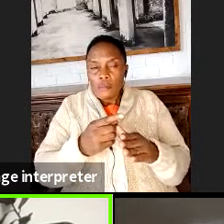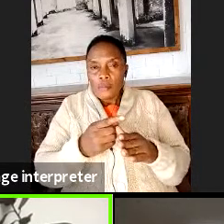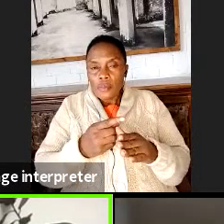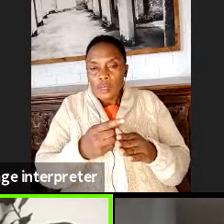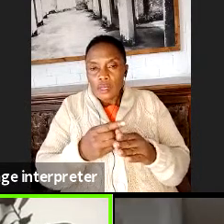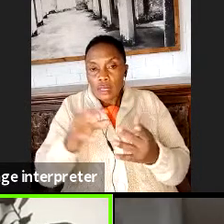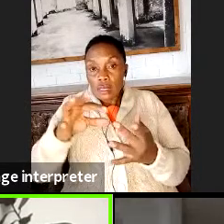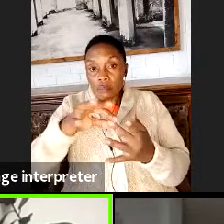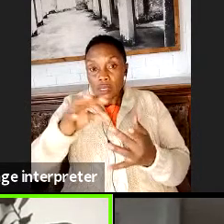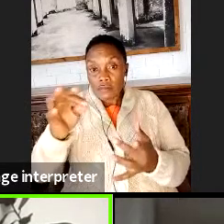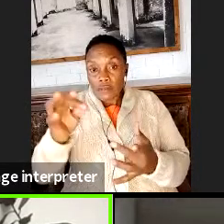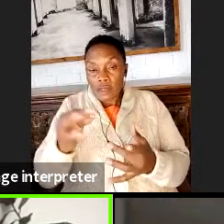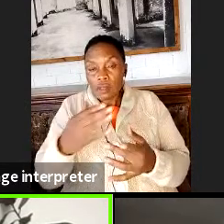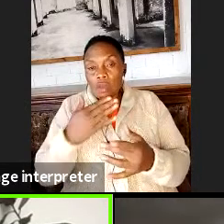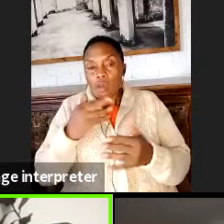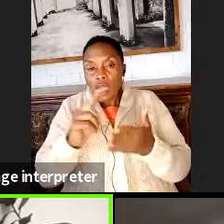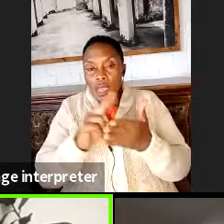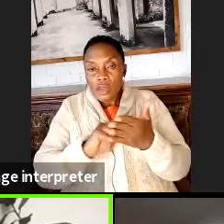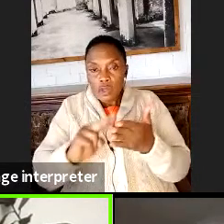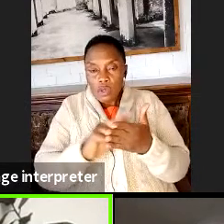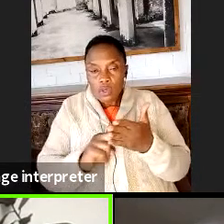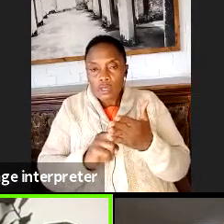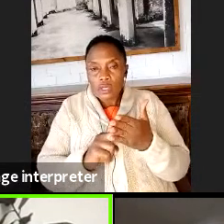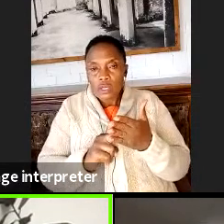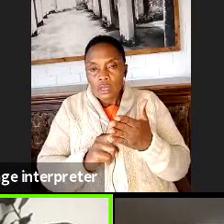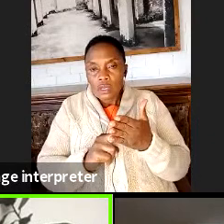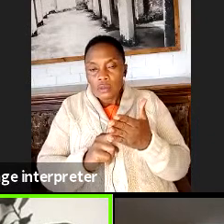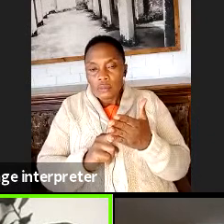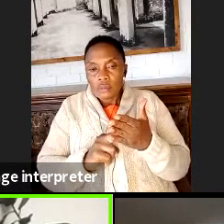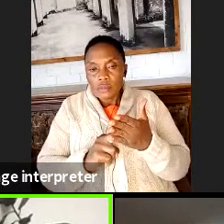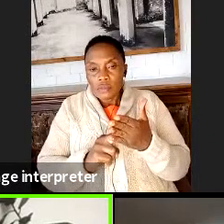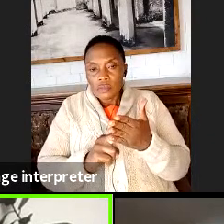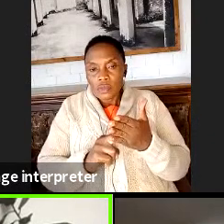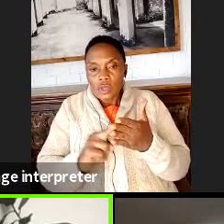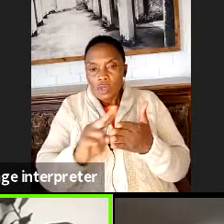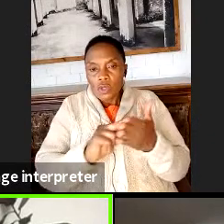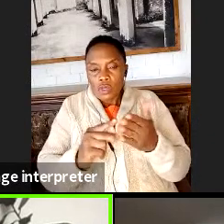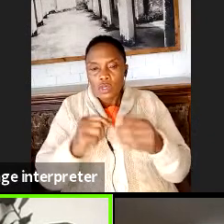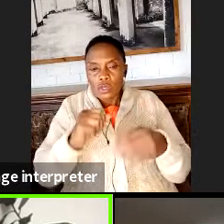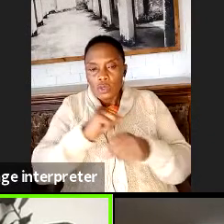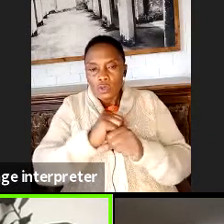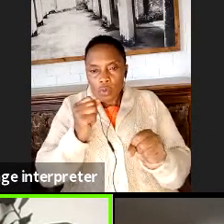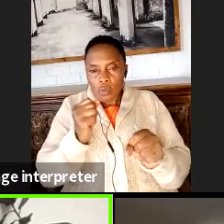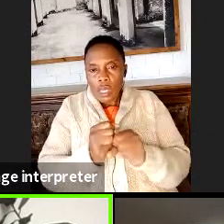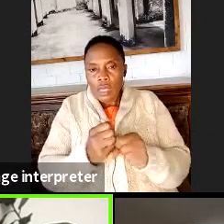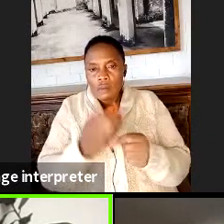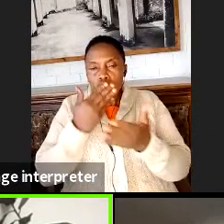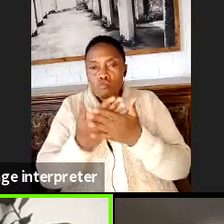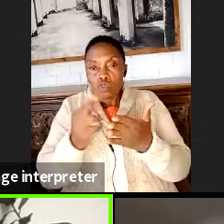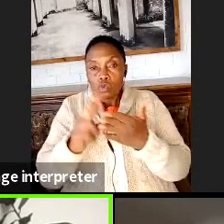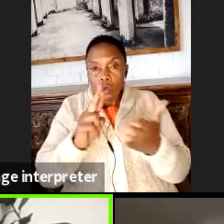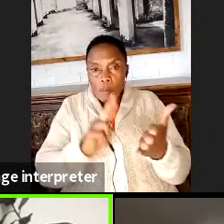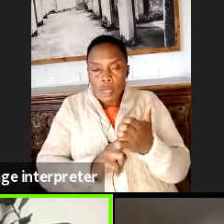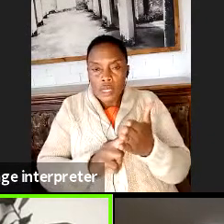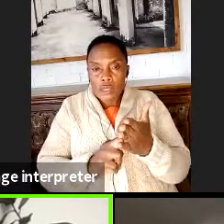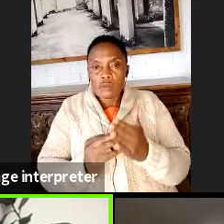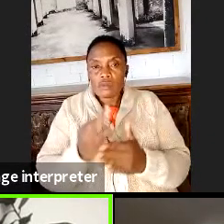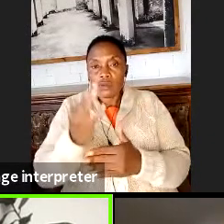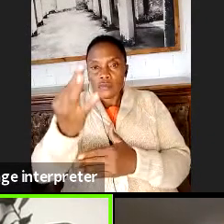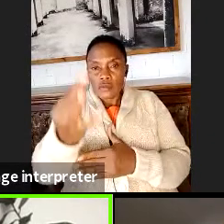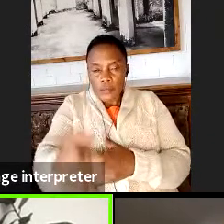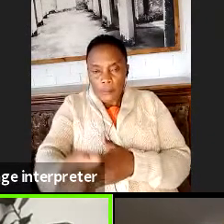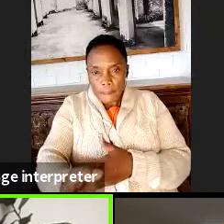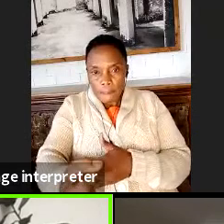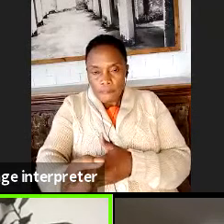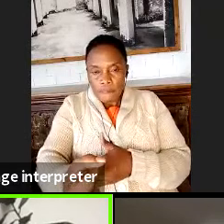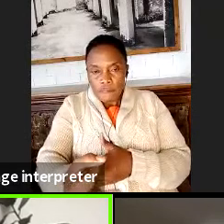specific lexicon used should be used to sort of use to create recommendations going forward. And a key